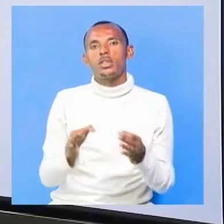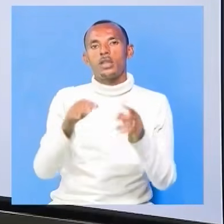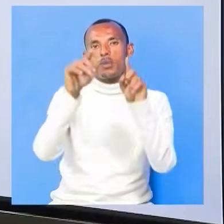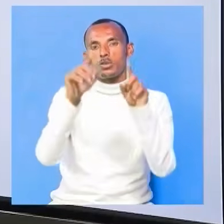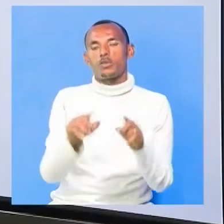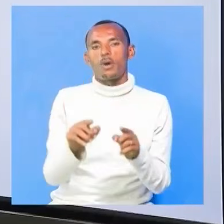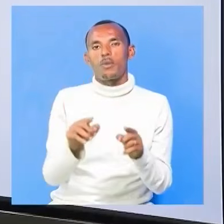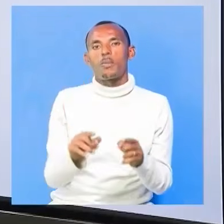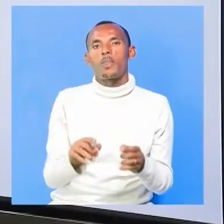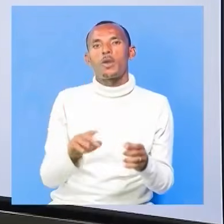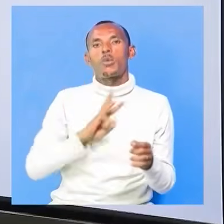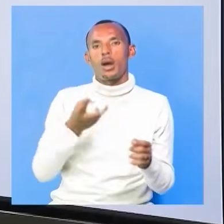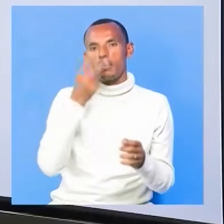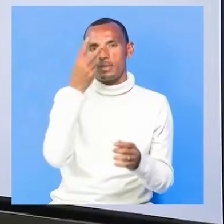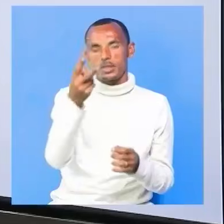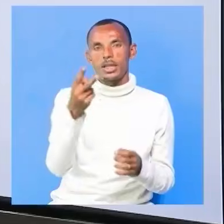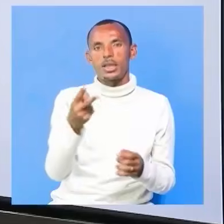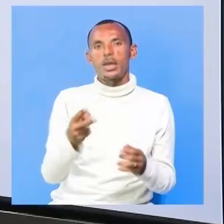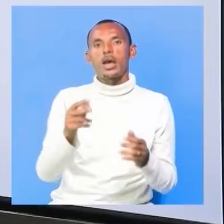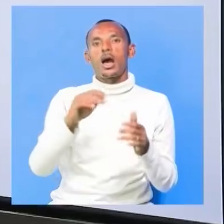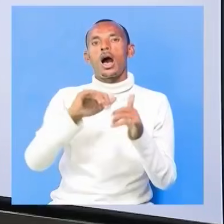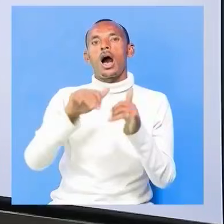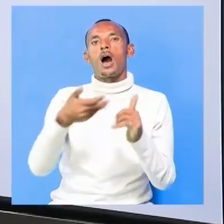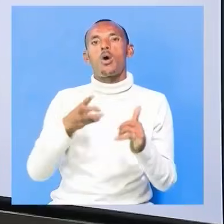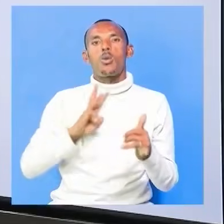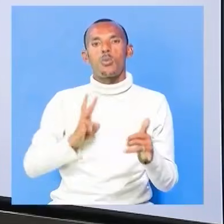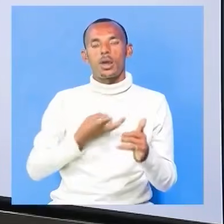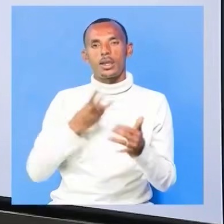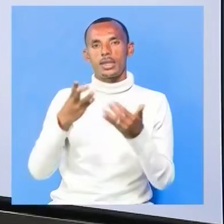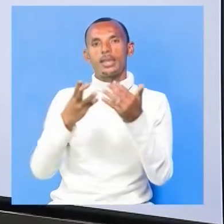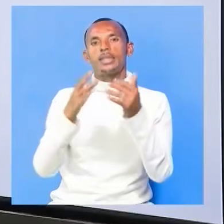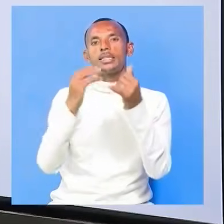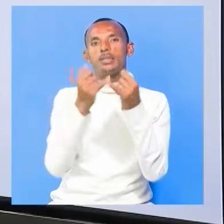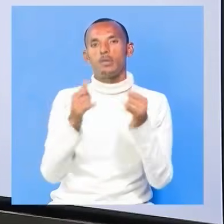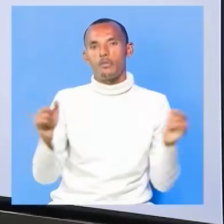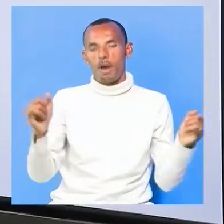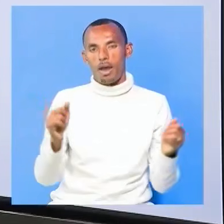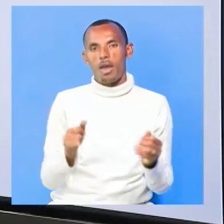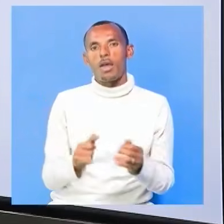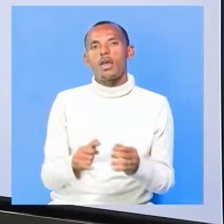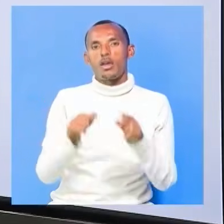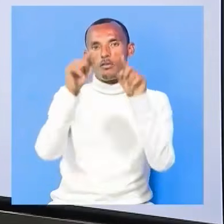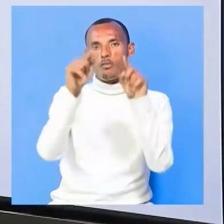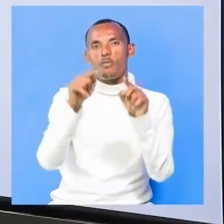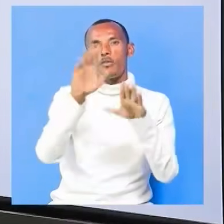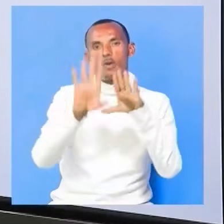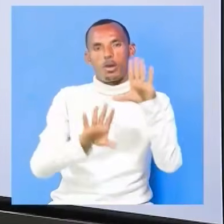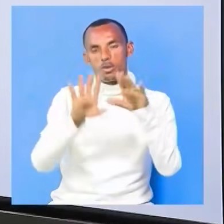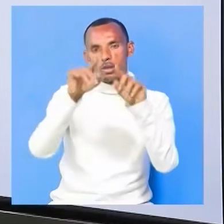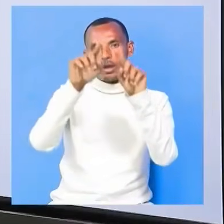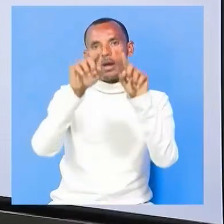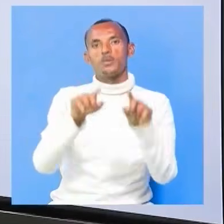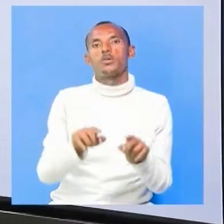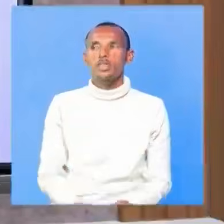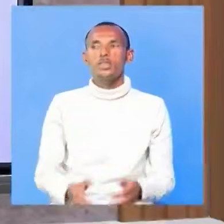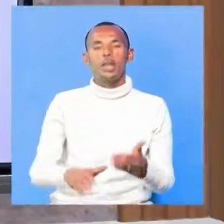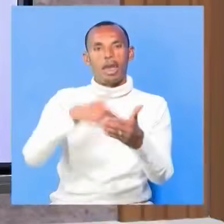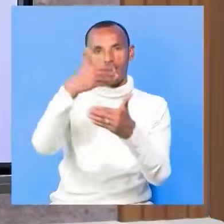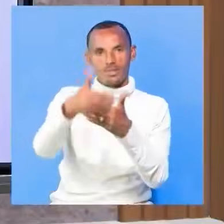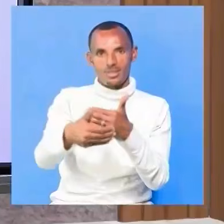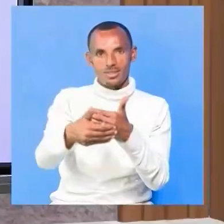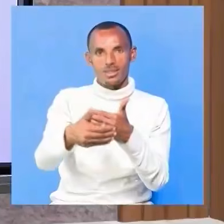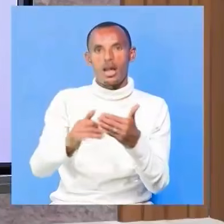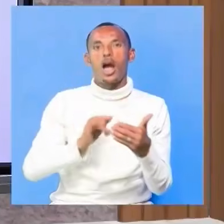Okay, so far we have seen how we can simplify and evaluate absolute value expressions.